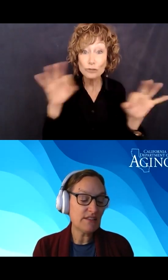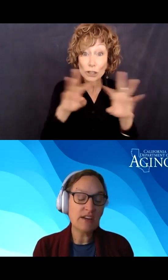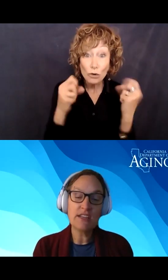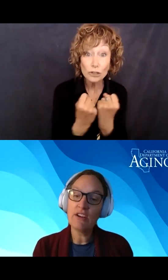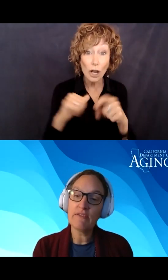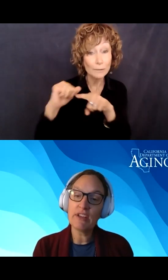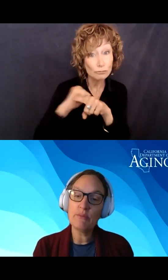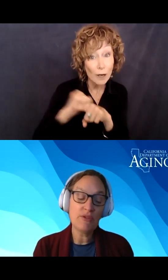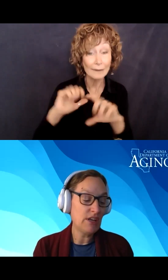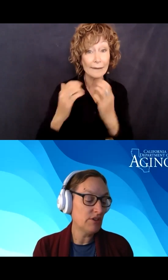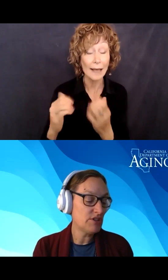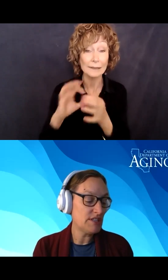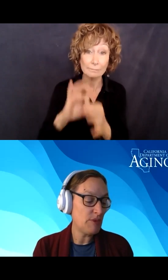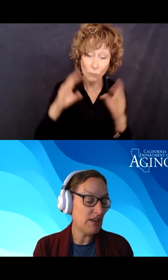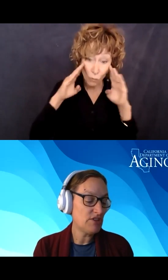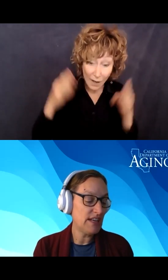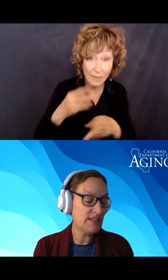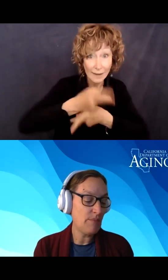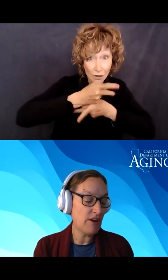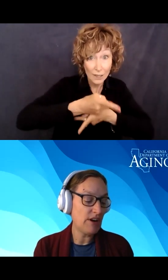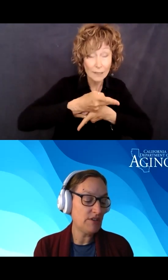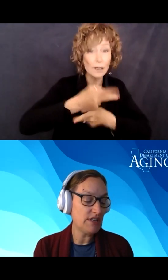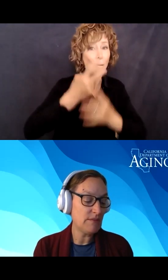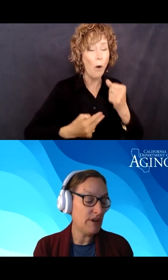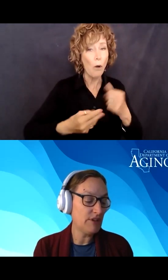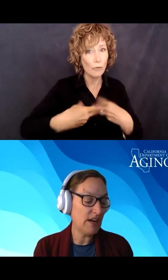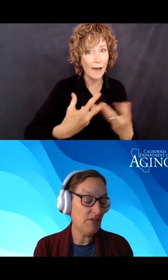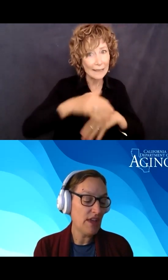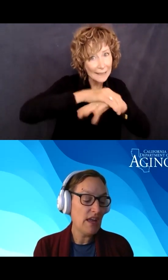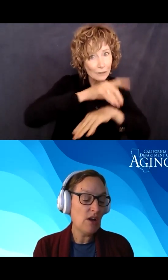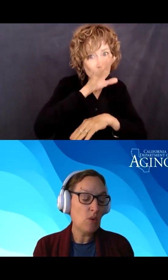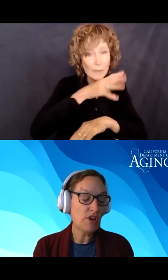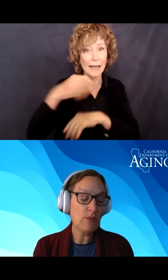and classes on caregiving in both English and Spanish, and has a background